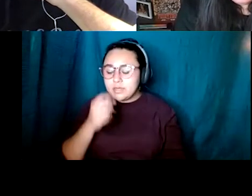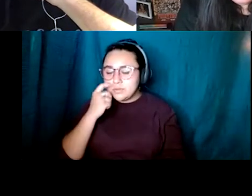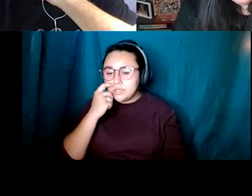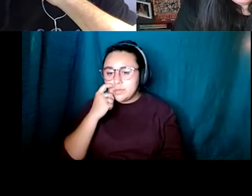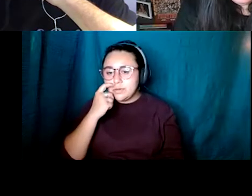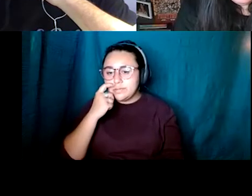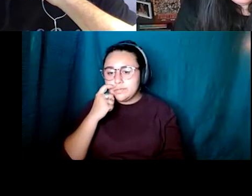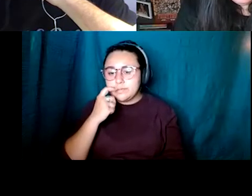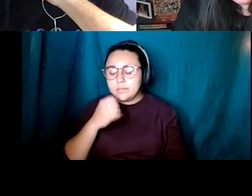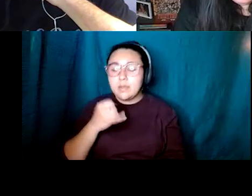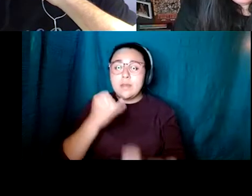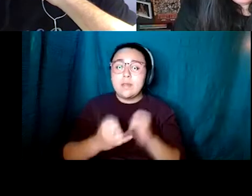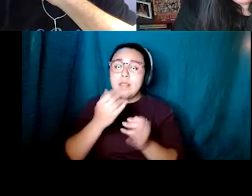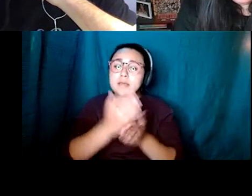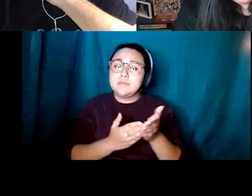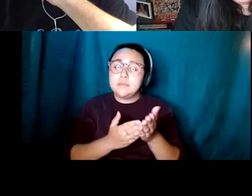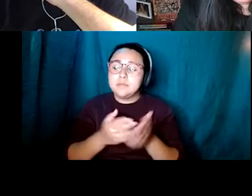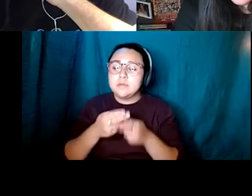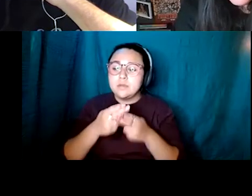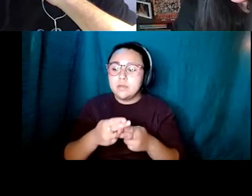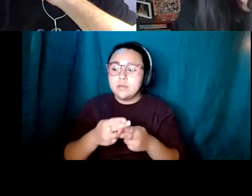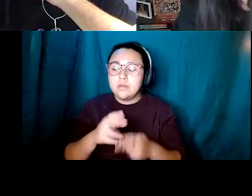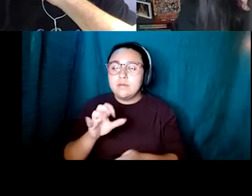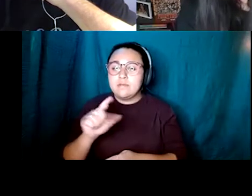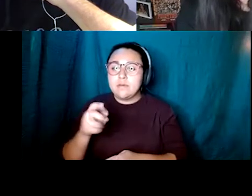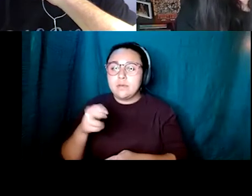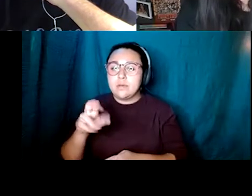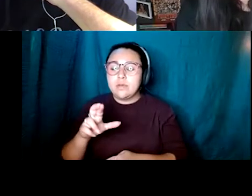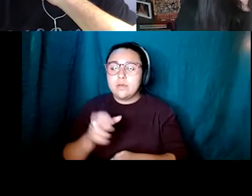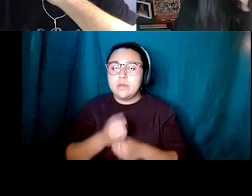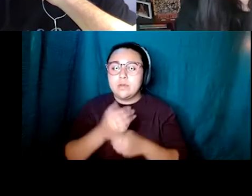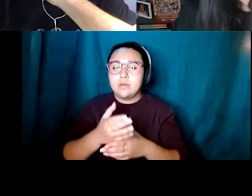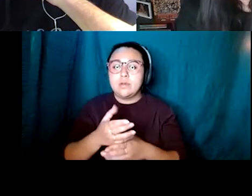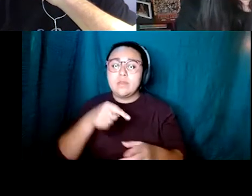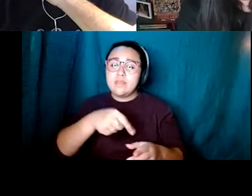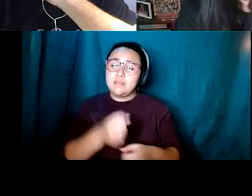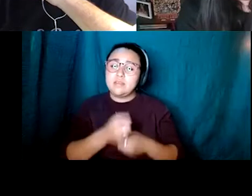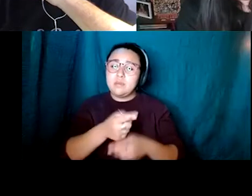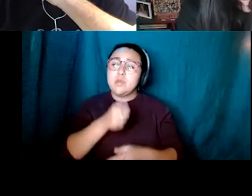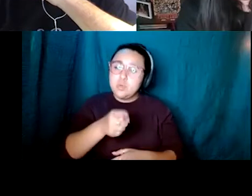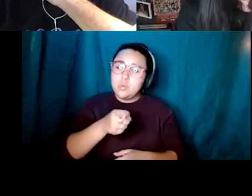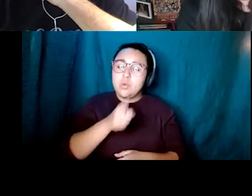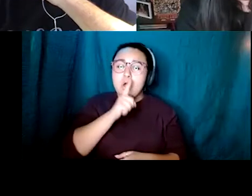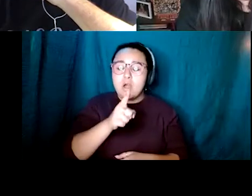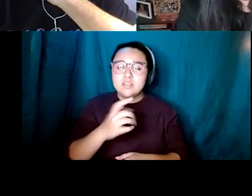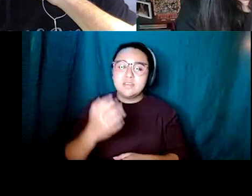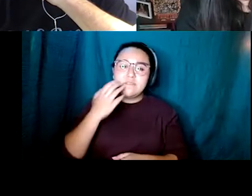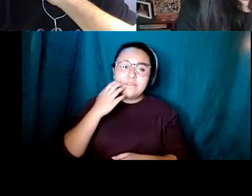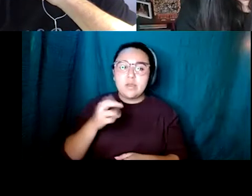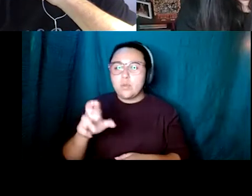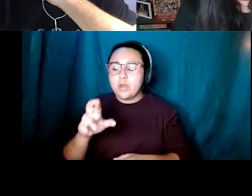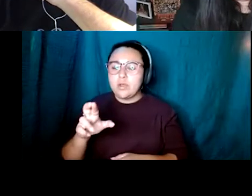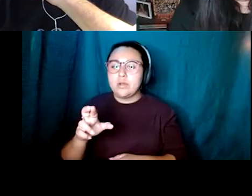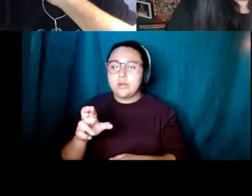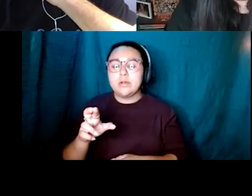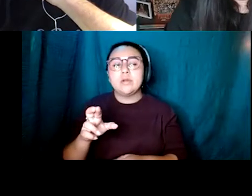And my last piece is called Fat Queer Poem. In this poem, you are as fat and queer as you are as fat